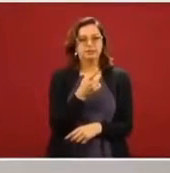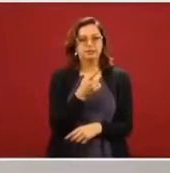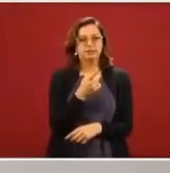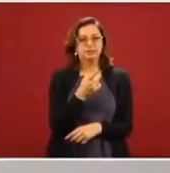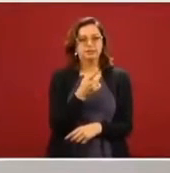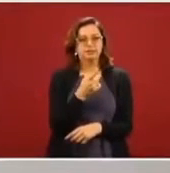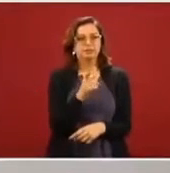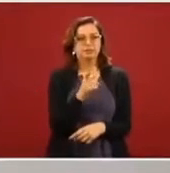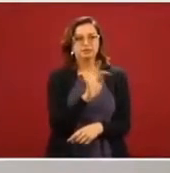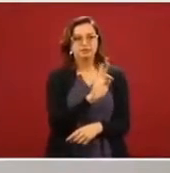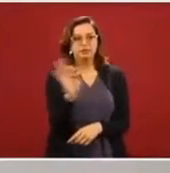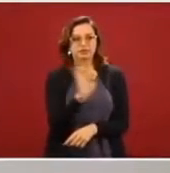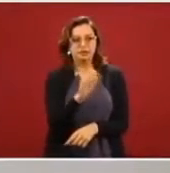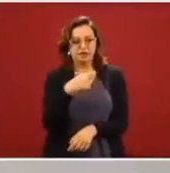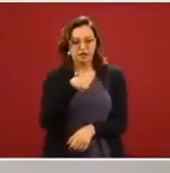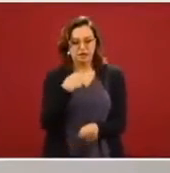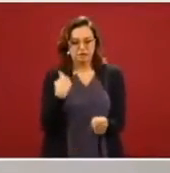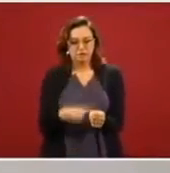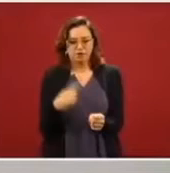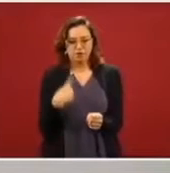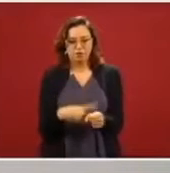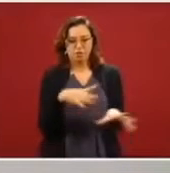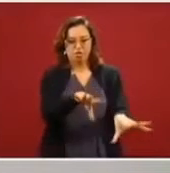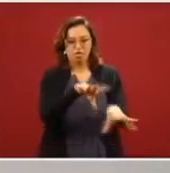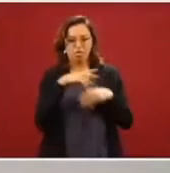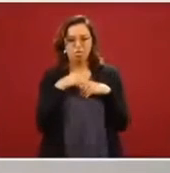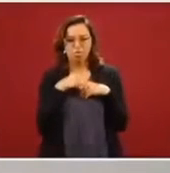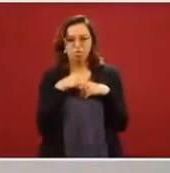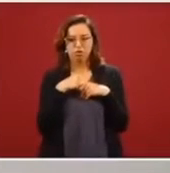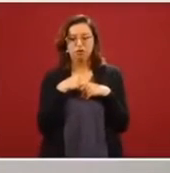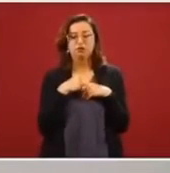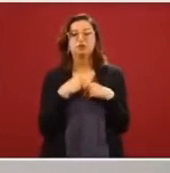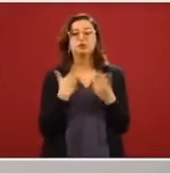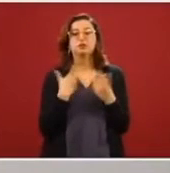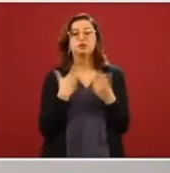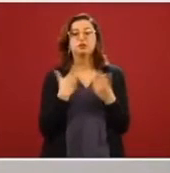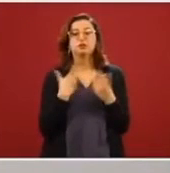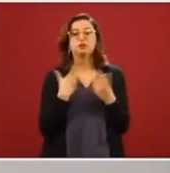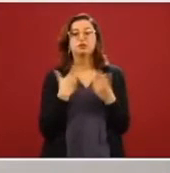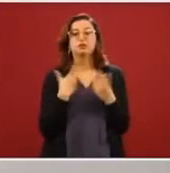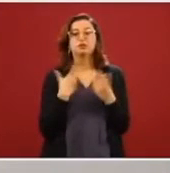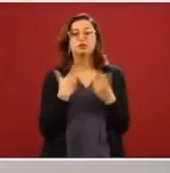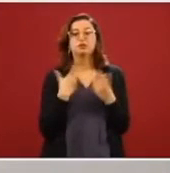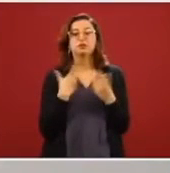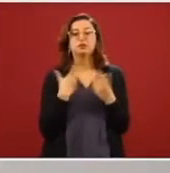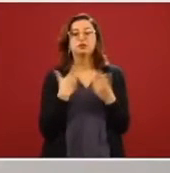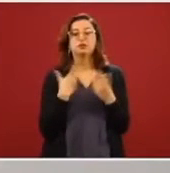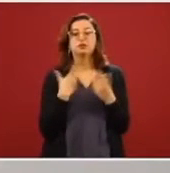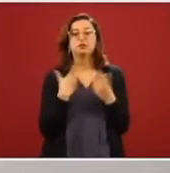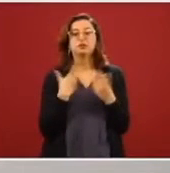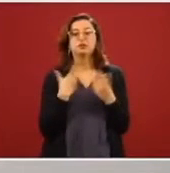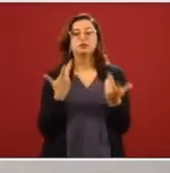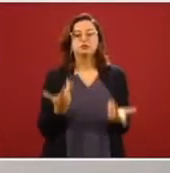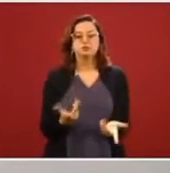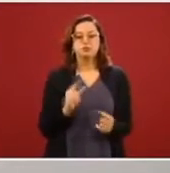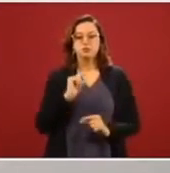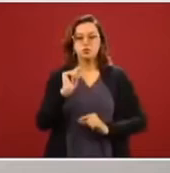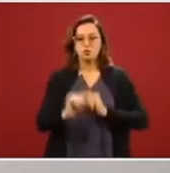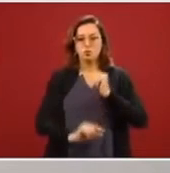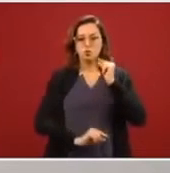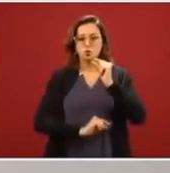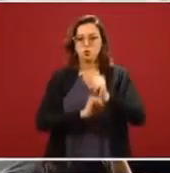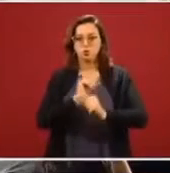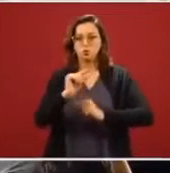a threat se empieza a acelerar, begins to accelerate. se